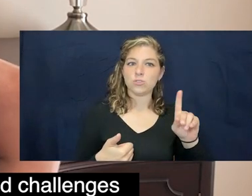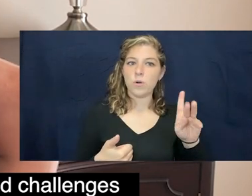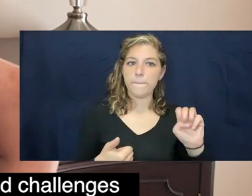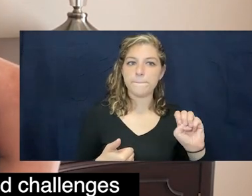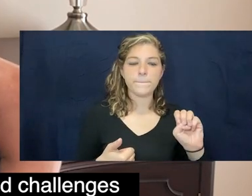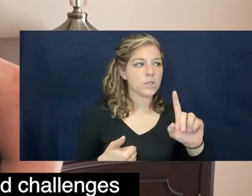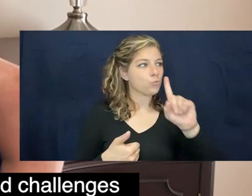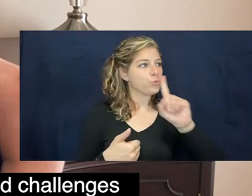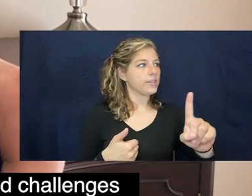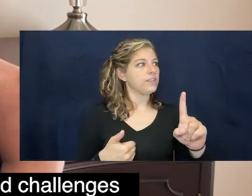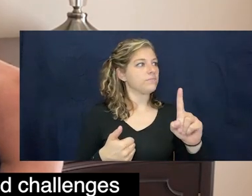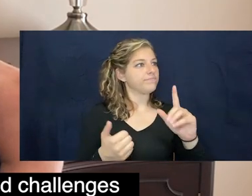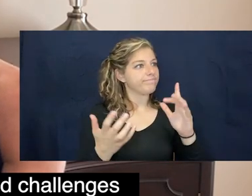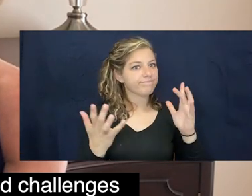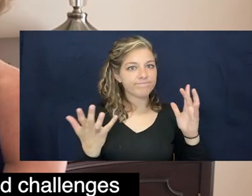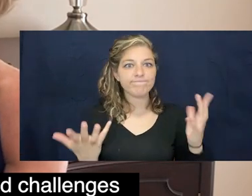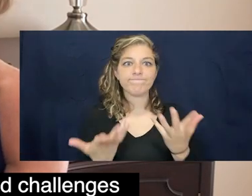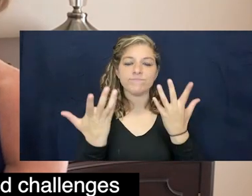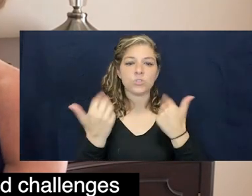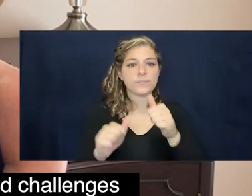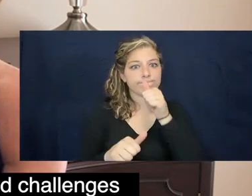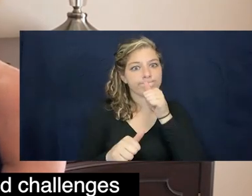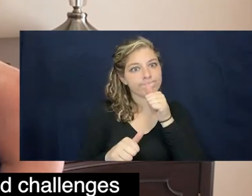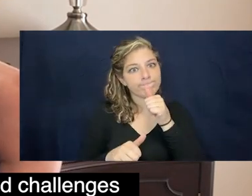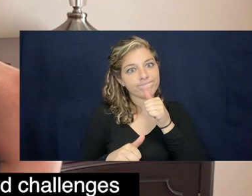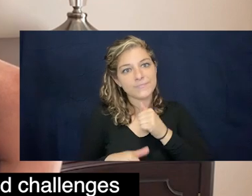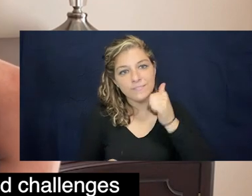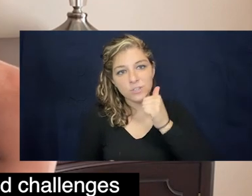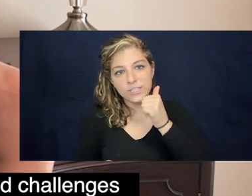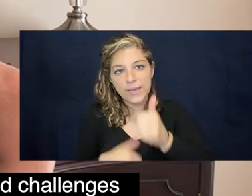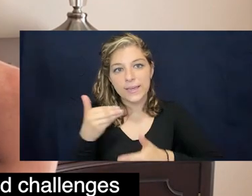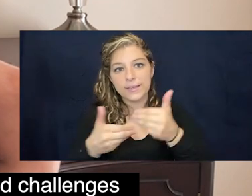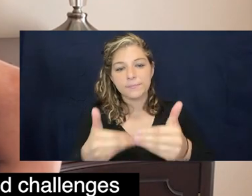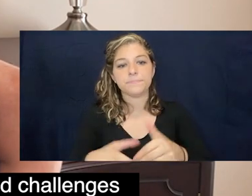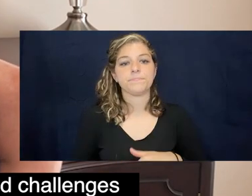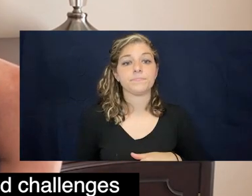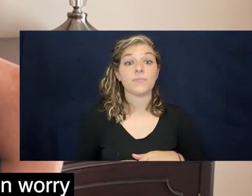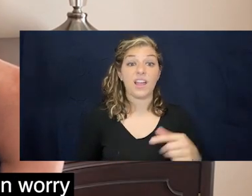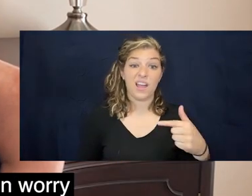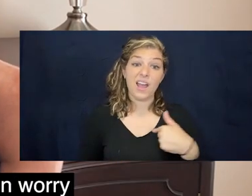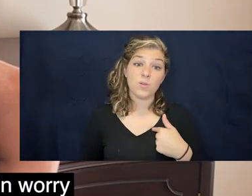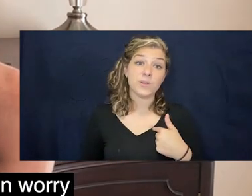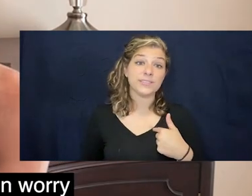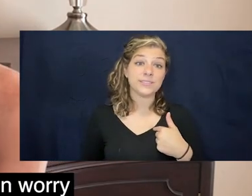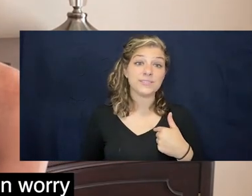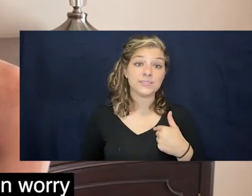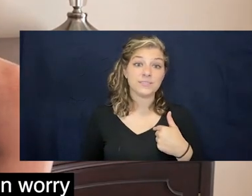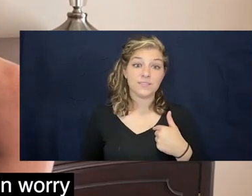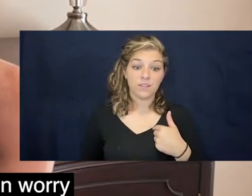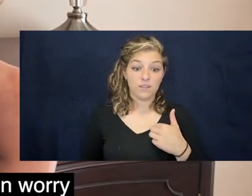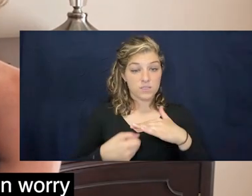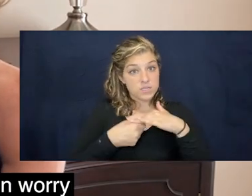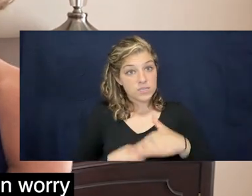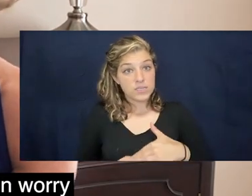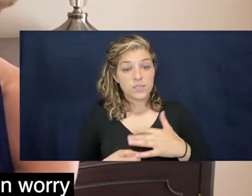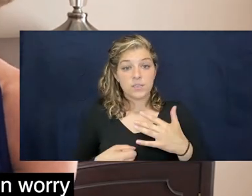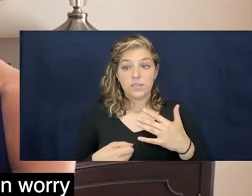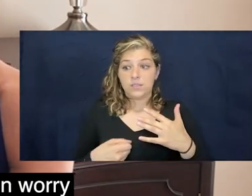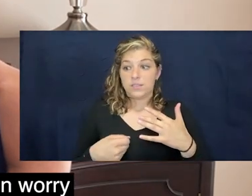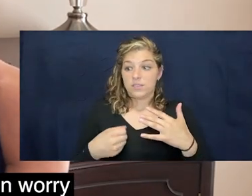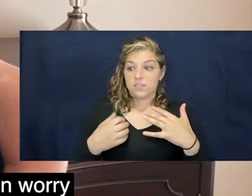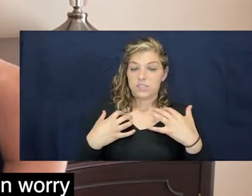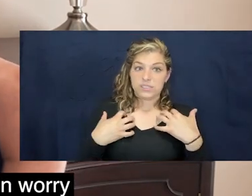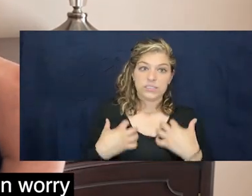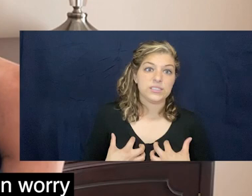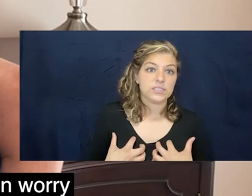syndrome and really just trying to get through each day. I was definitely bogged down